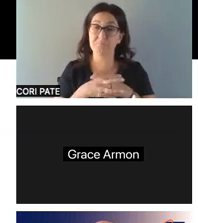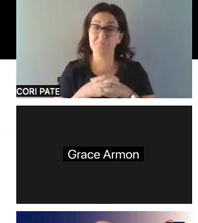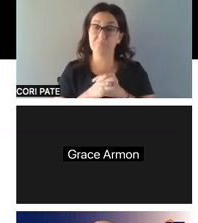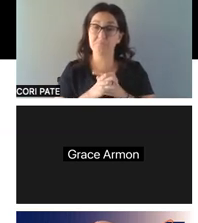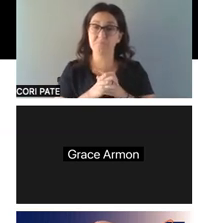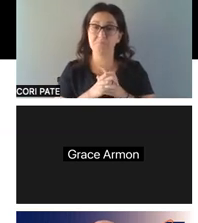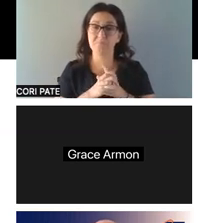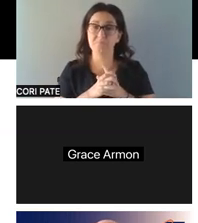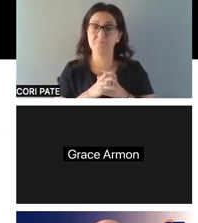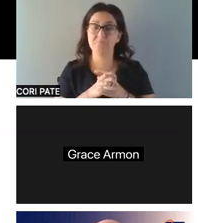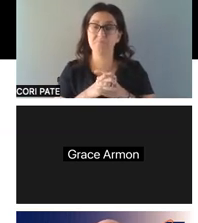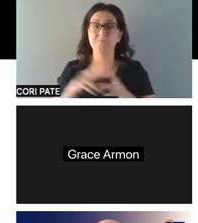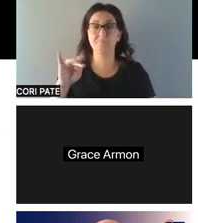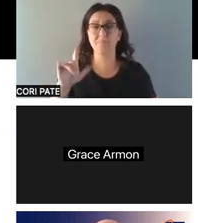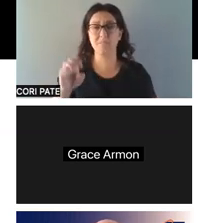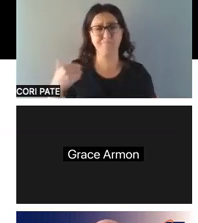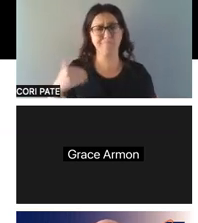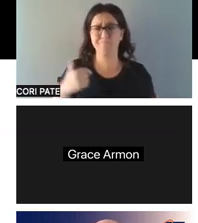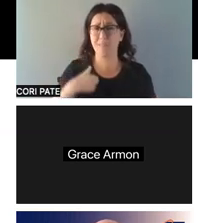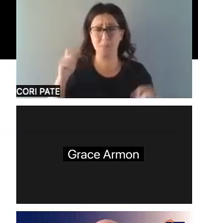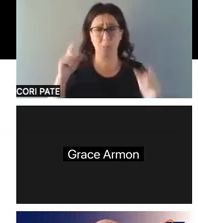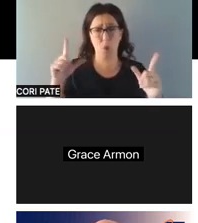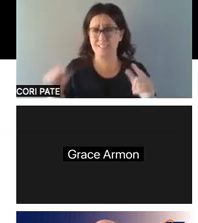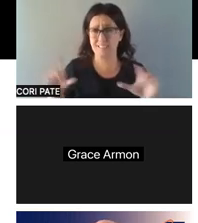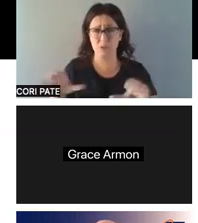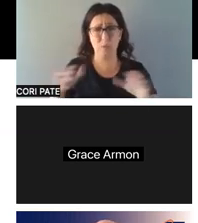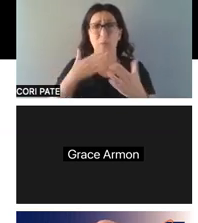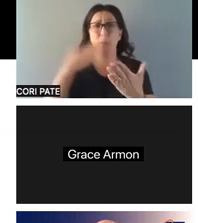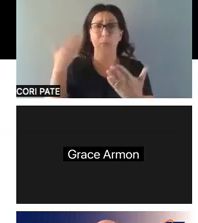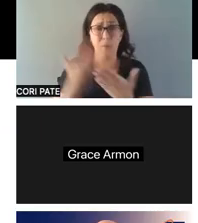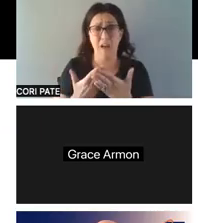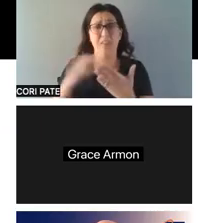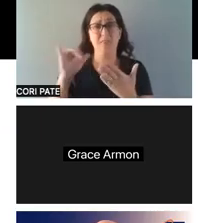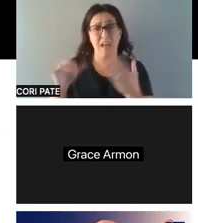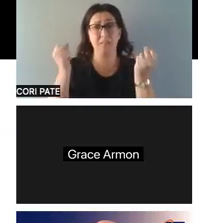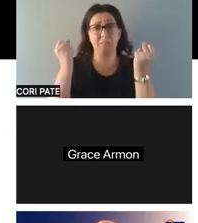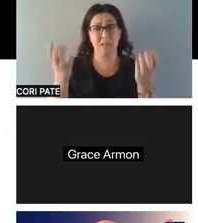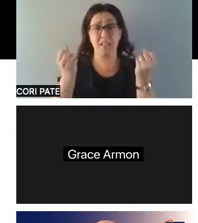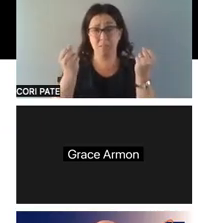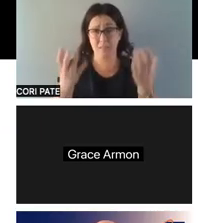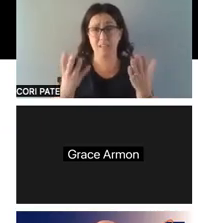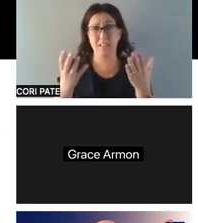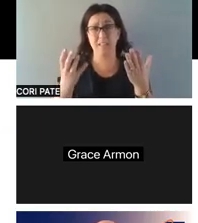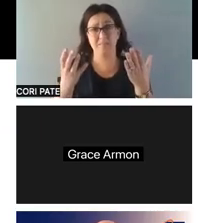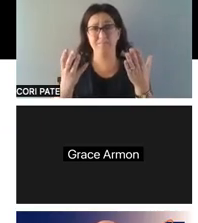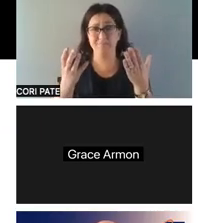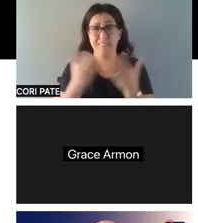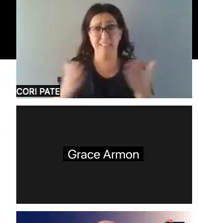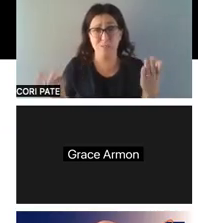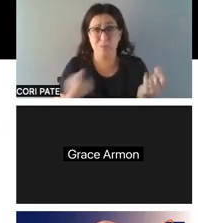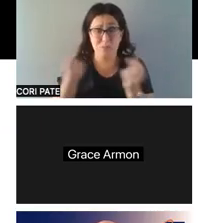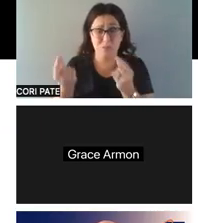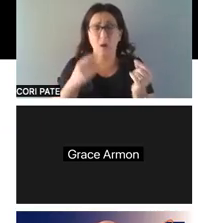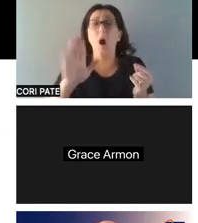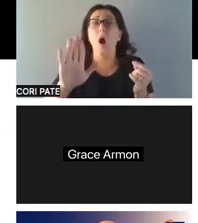seems I have just been really surprised at how well he's done. I mean, those are a lot of hours to take on however, I quickly. do I do want to add that he